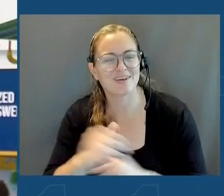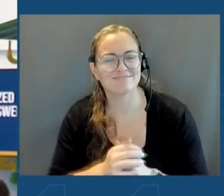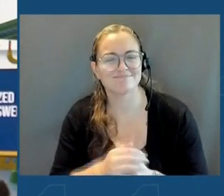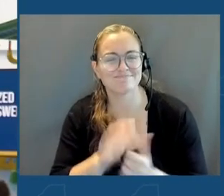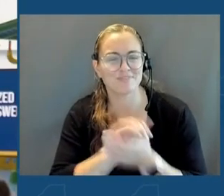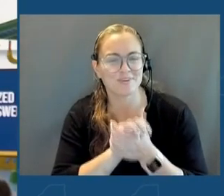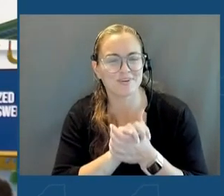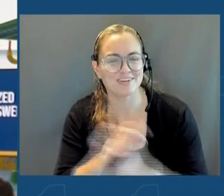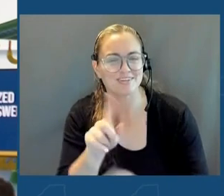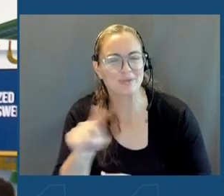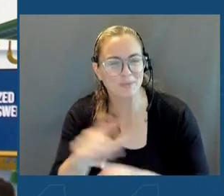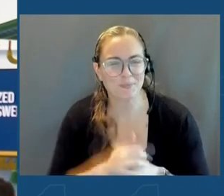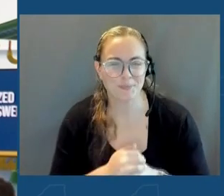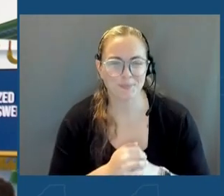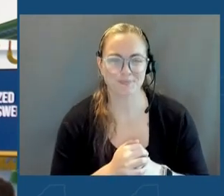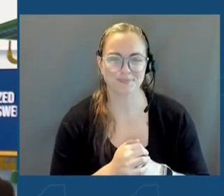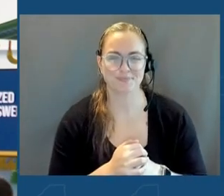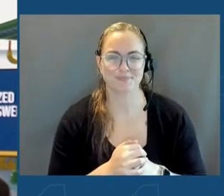congratulations to you.